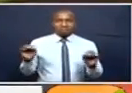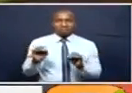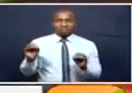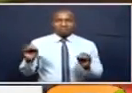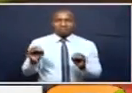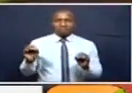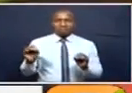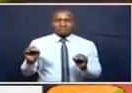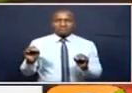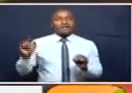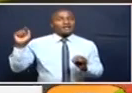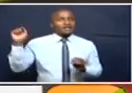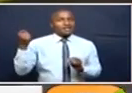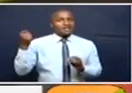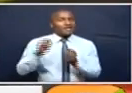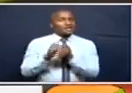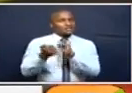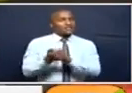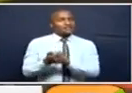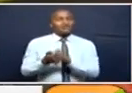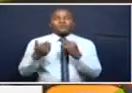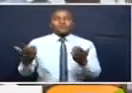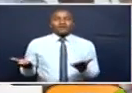At the Kenya, in the Badilika.